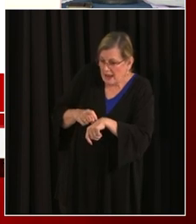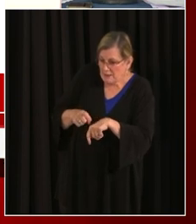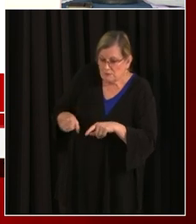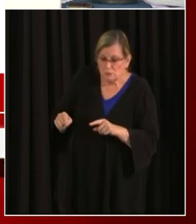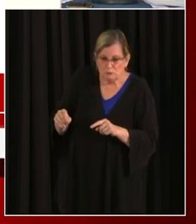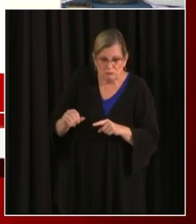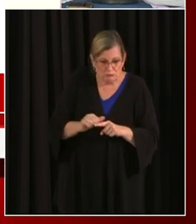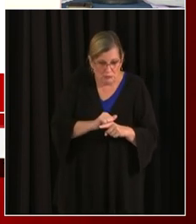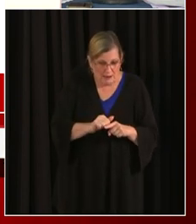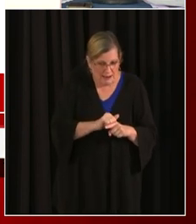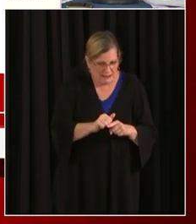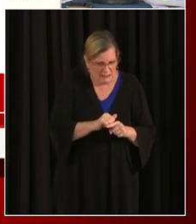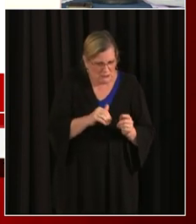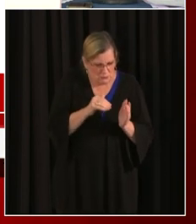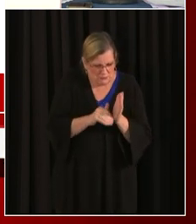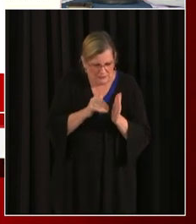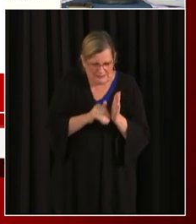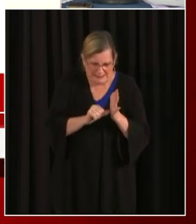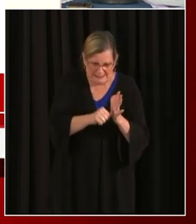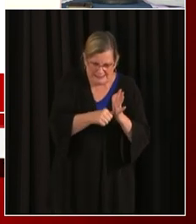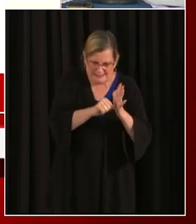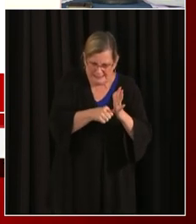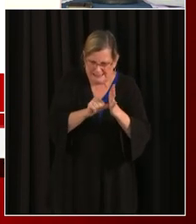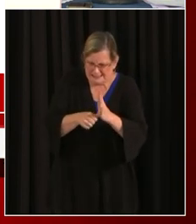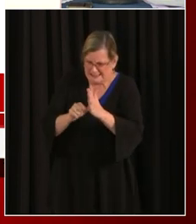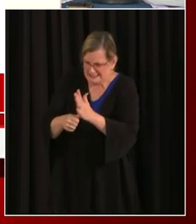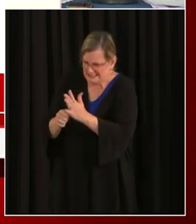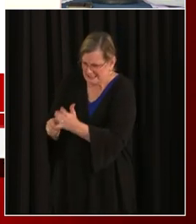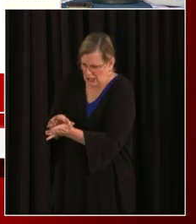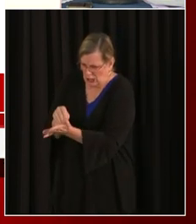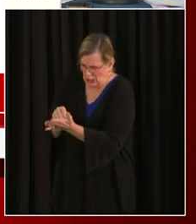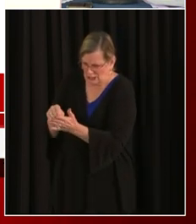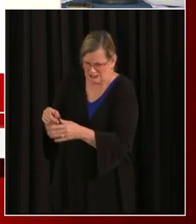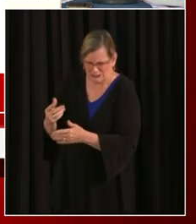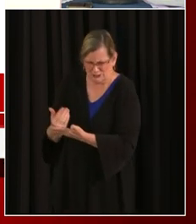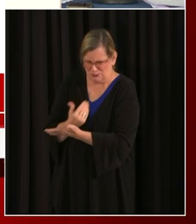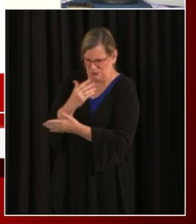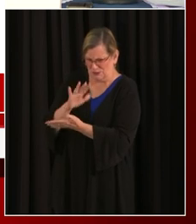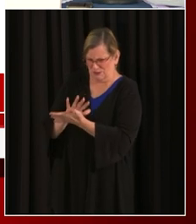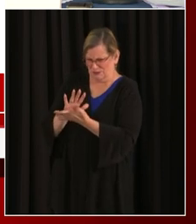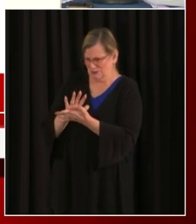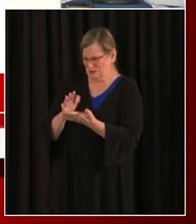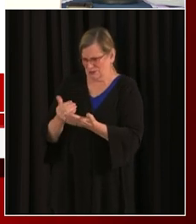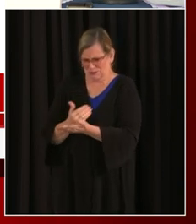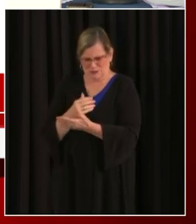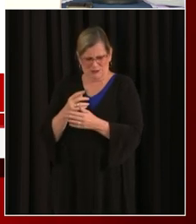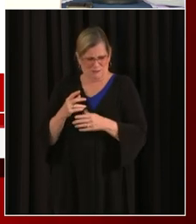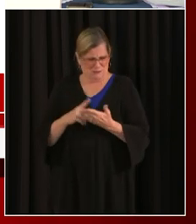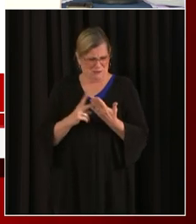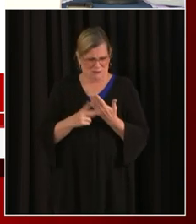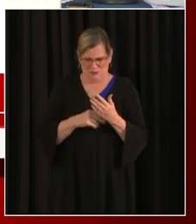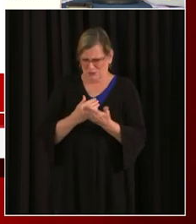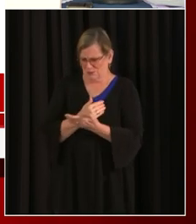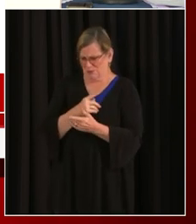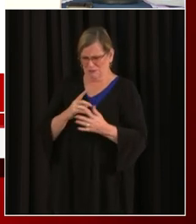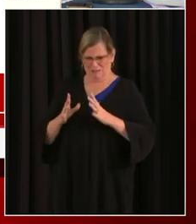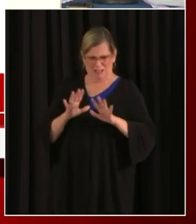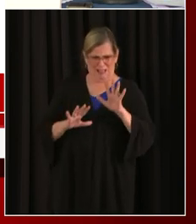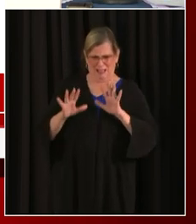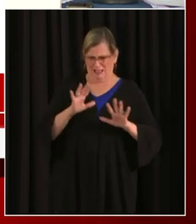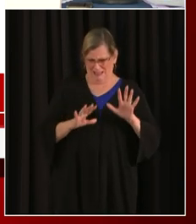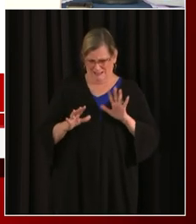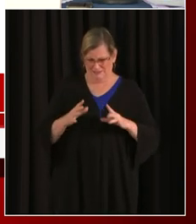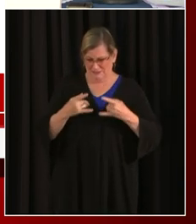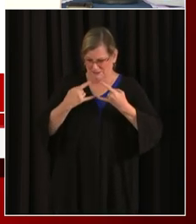really important for students as they move through the building and as they get used to the routines in the classrooms. In terms of face